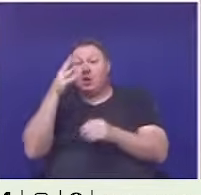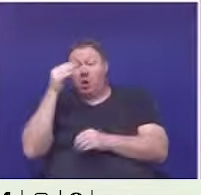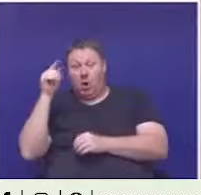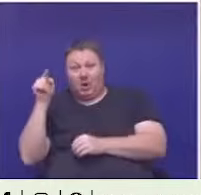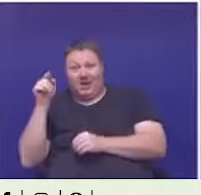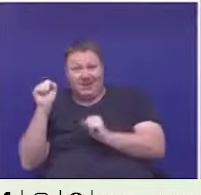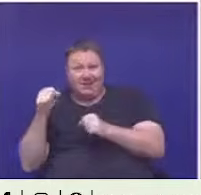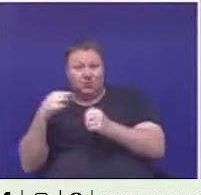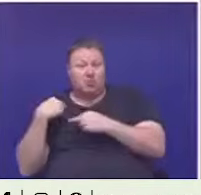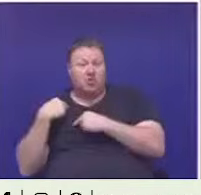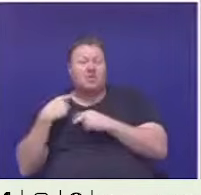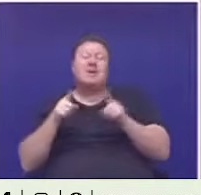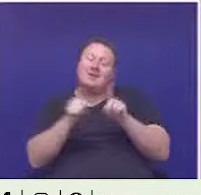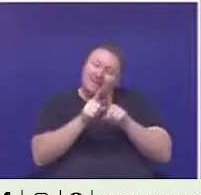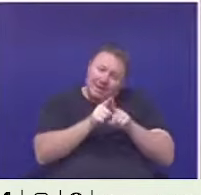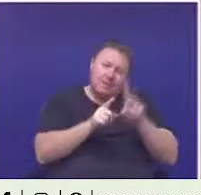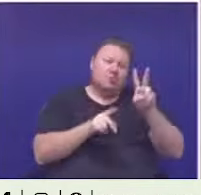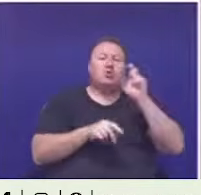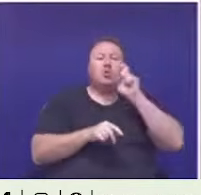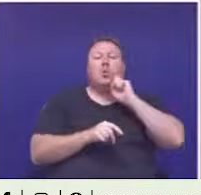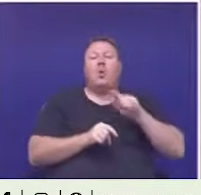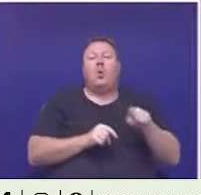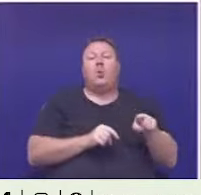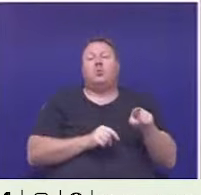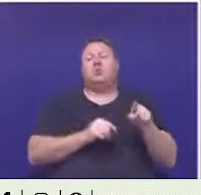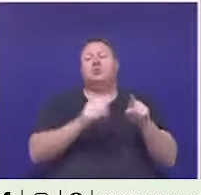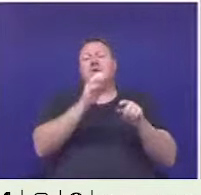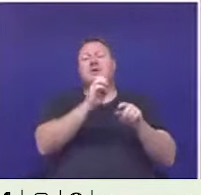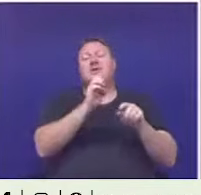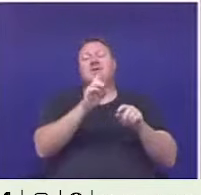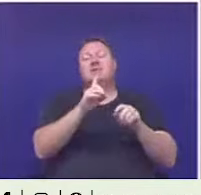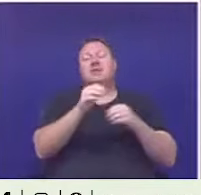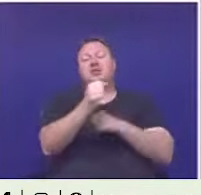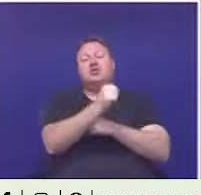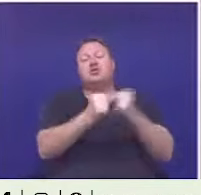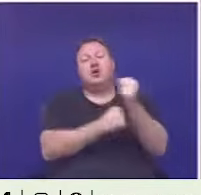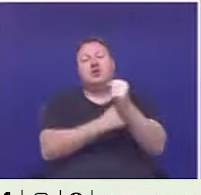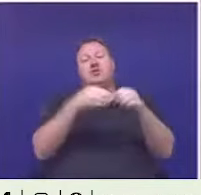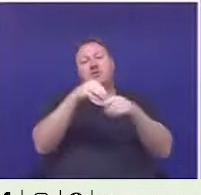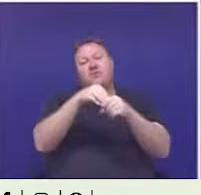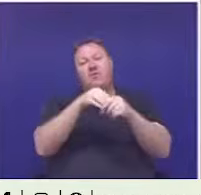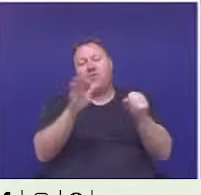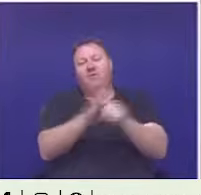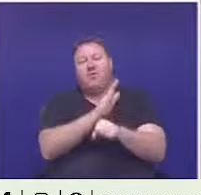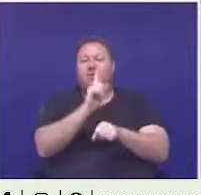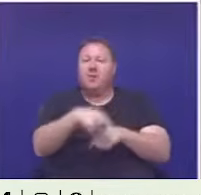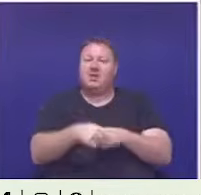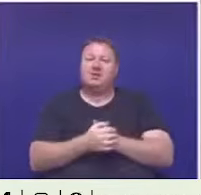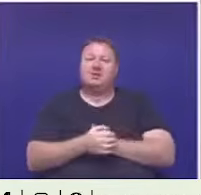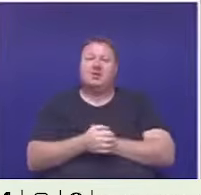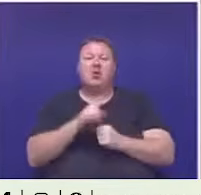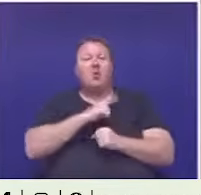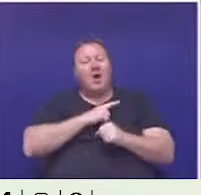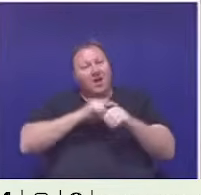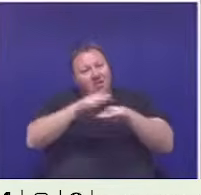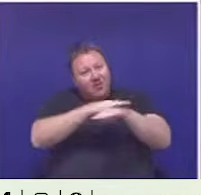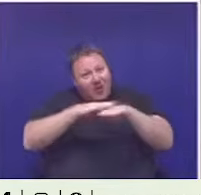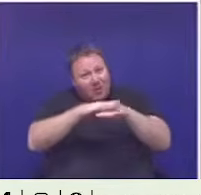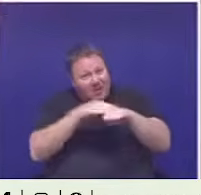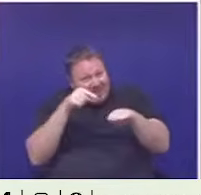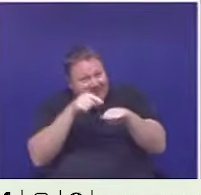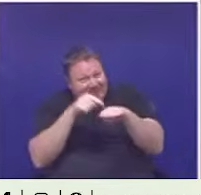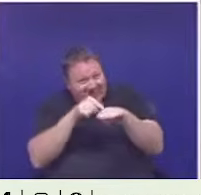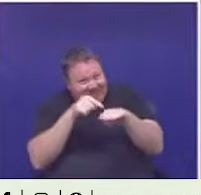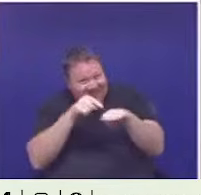the 2-year-old that needs to go into an ECD that's structured. Because the things that the foundations we will lay with that 2-year-old